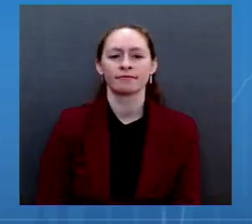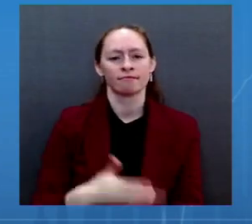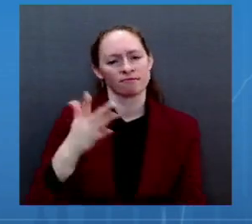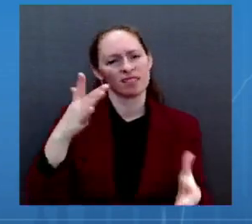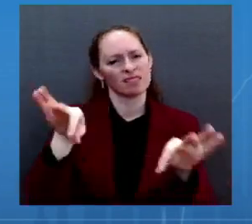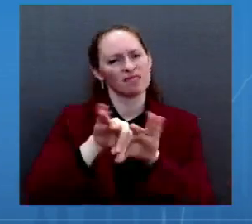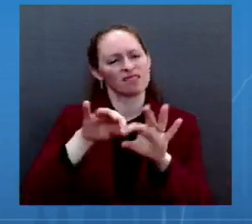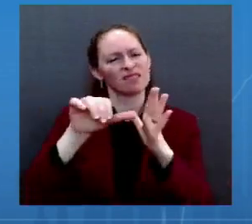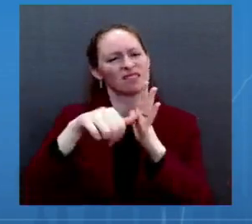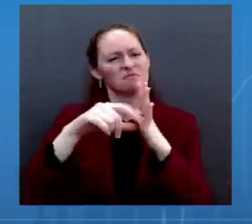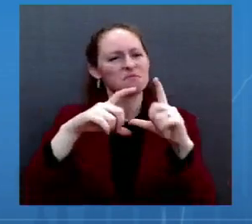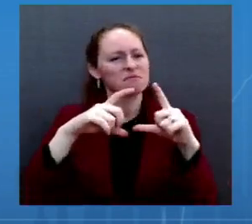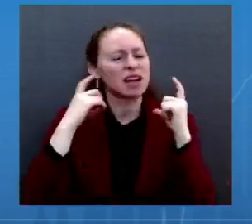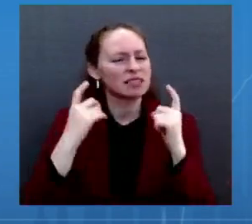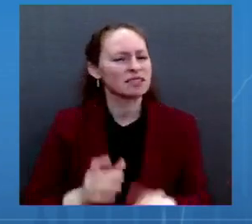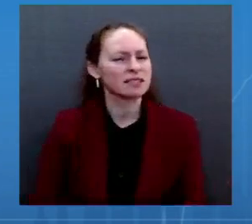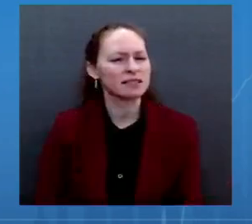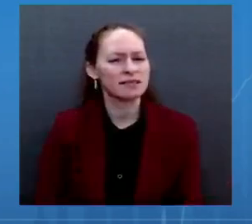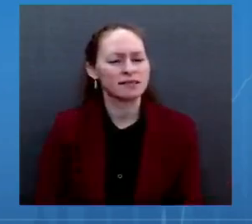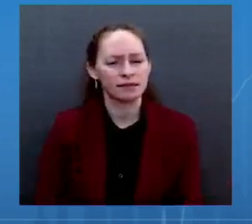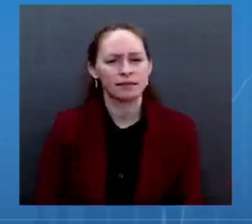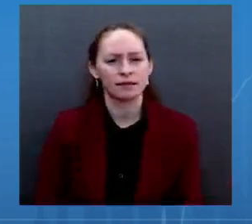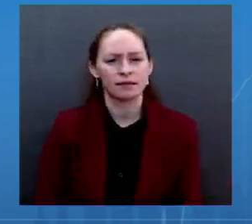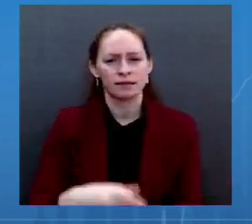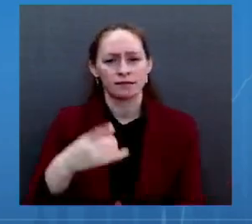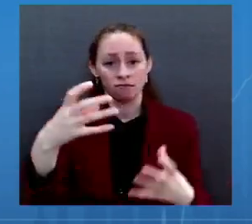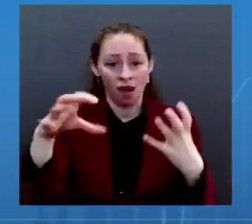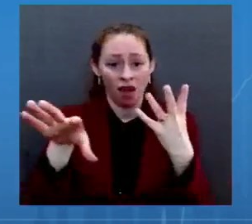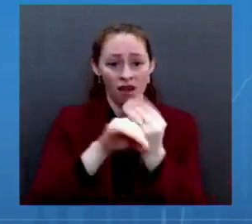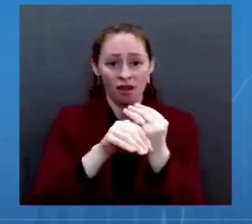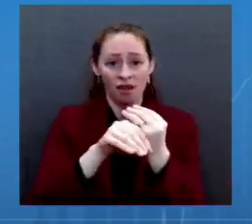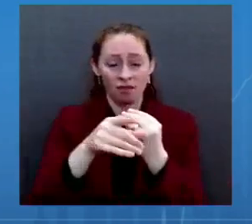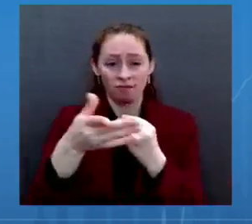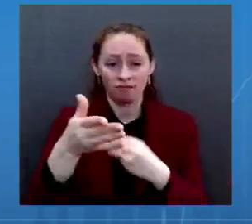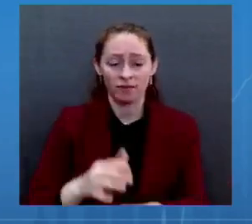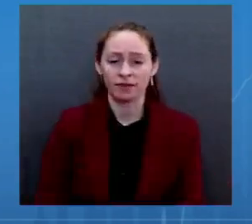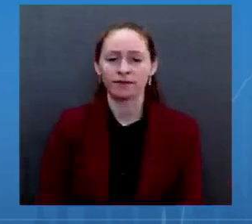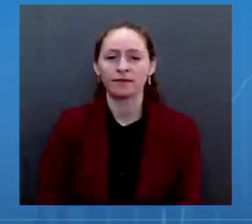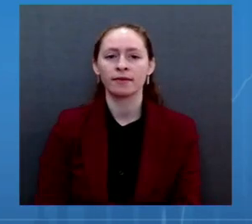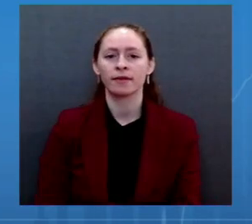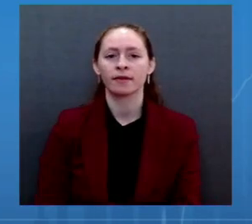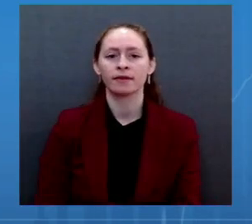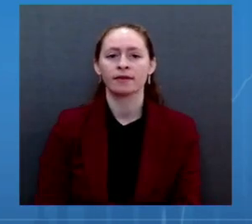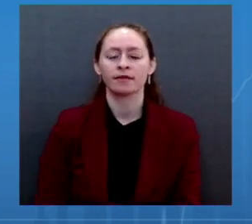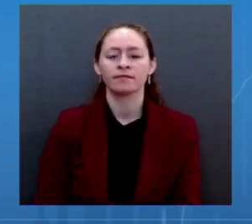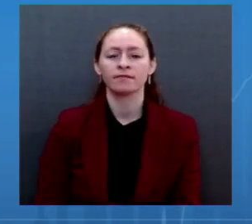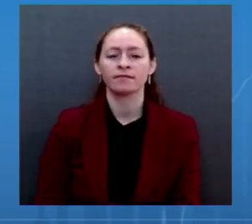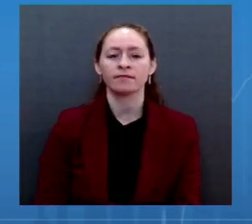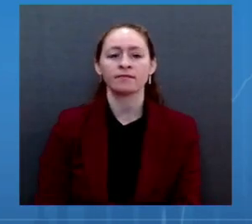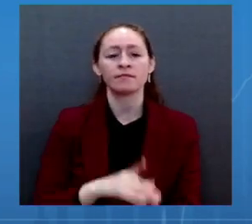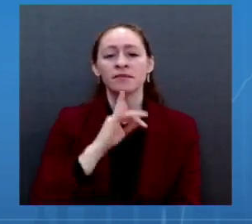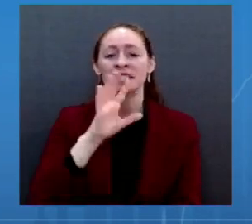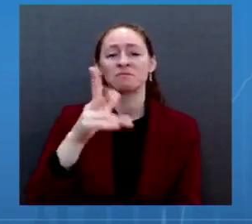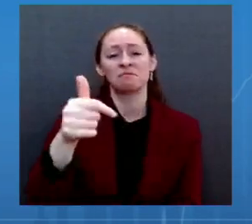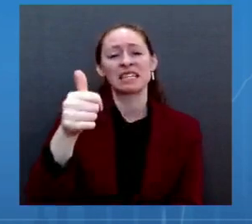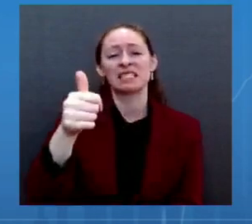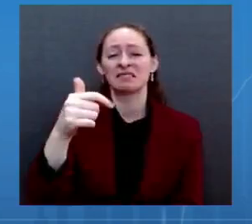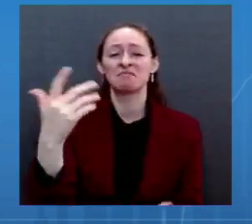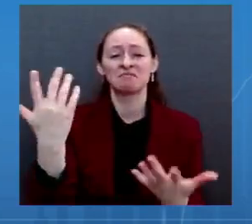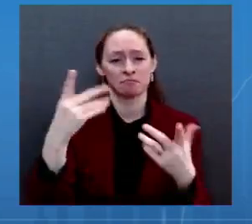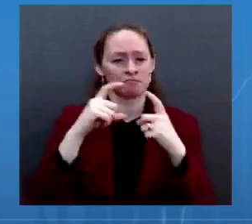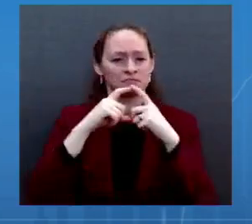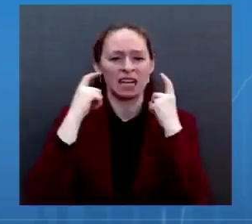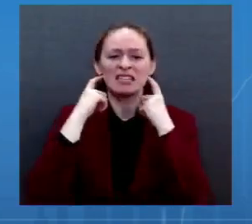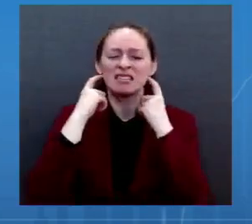except to say that the best way to protect your children under 5 is to put a mask on. If they're over 2, to surround themselves by people who are